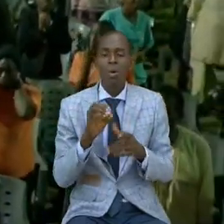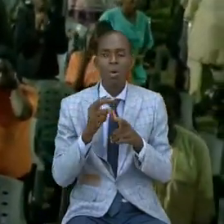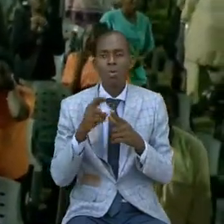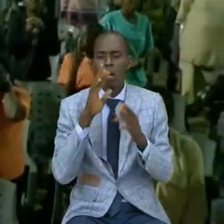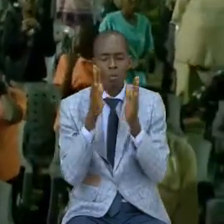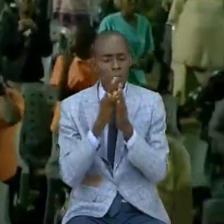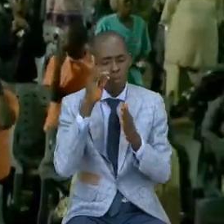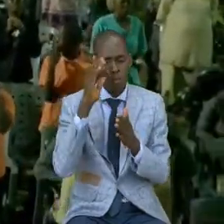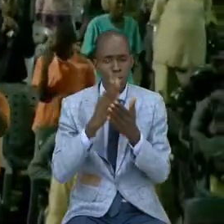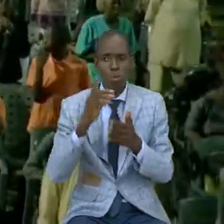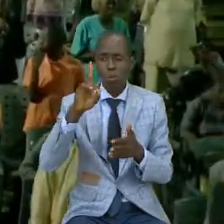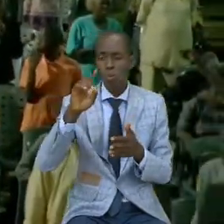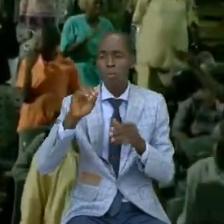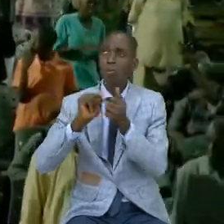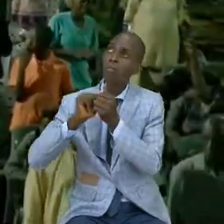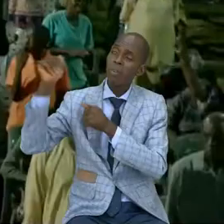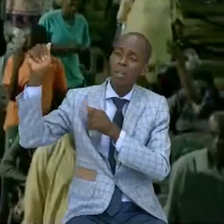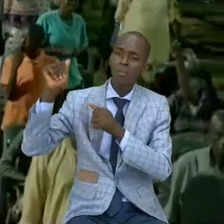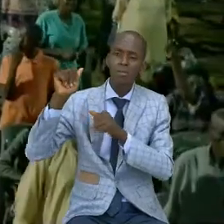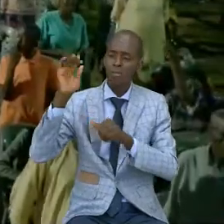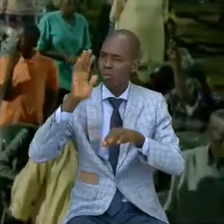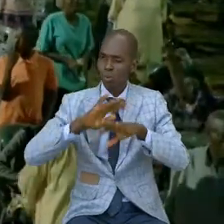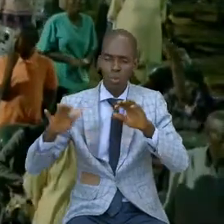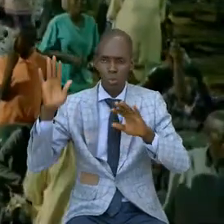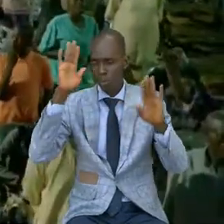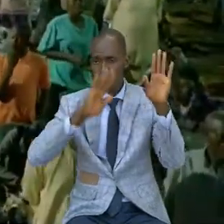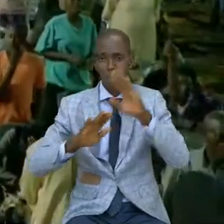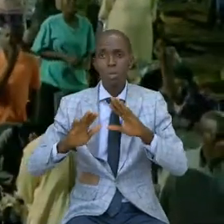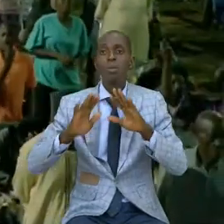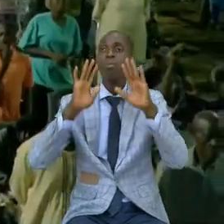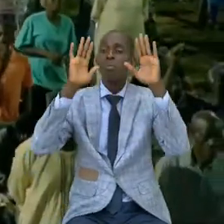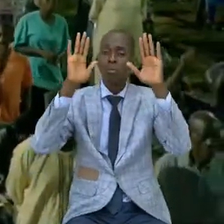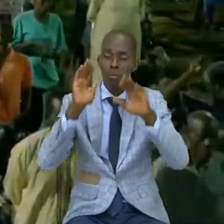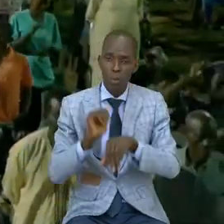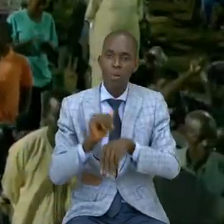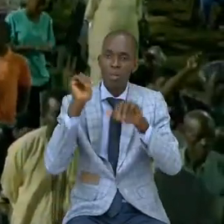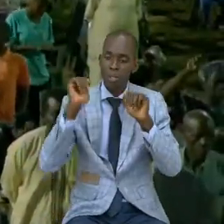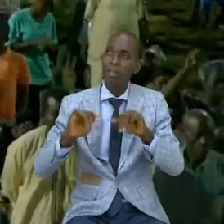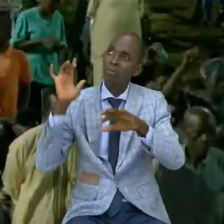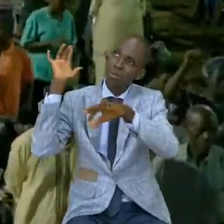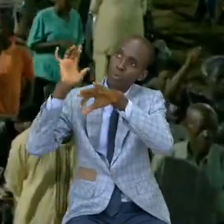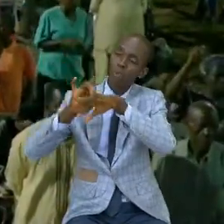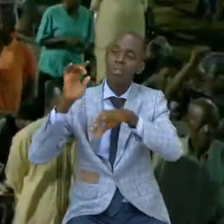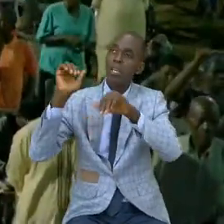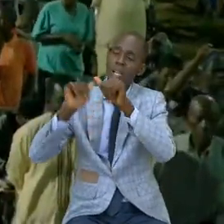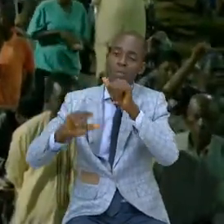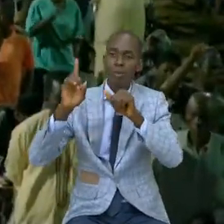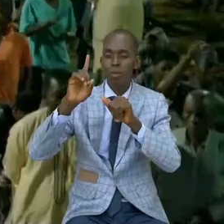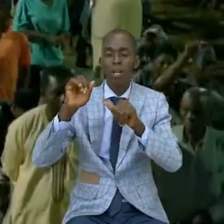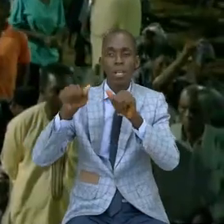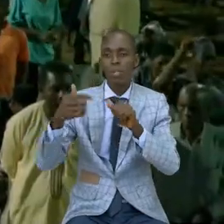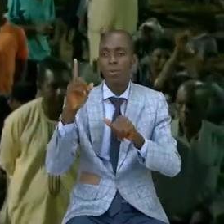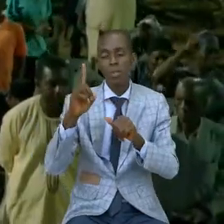Miracle can travel to anywhere. In USA, Asia, Germany, China,